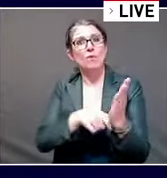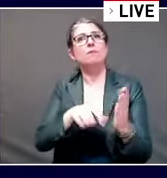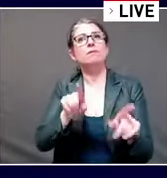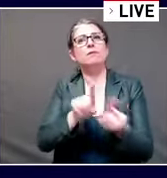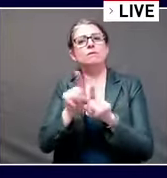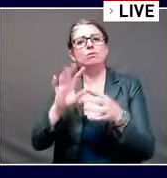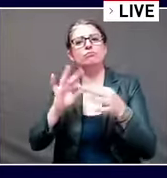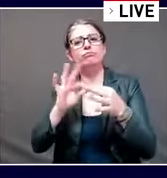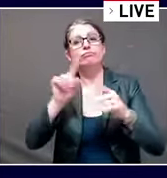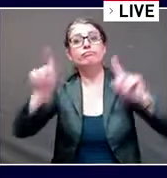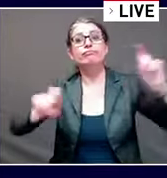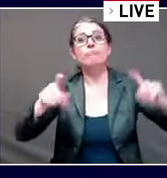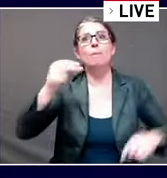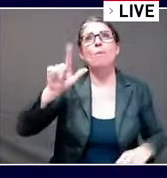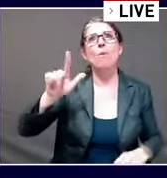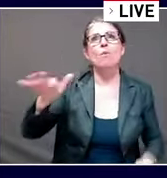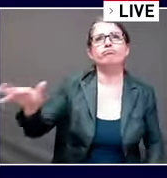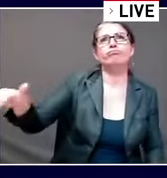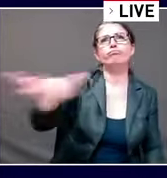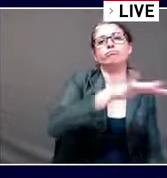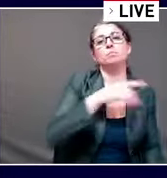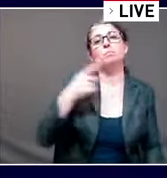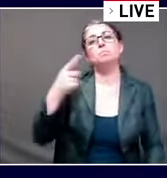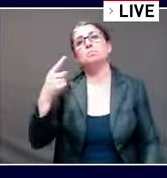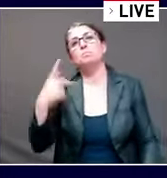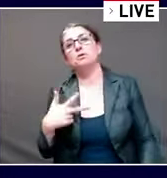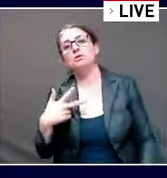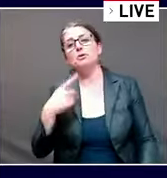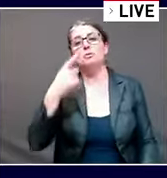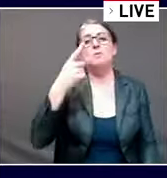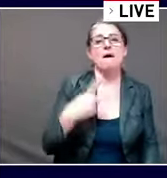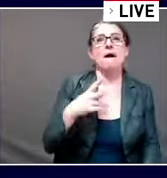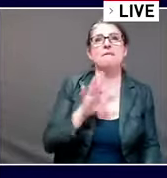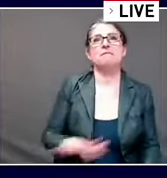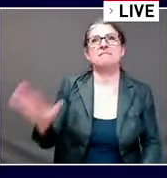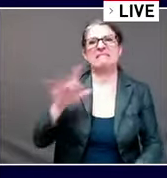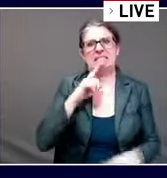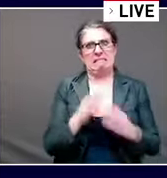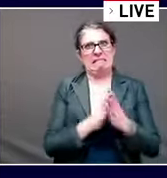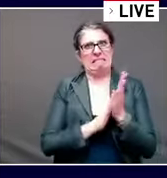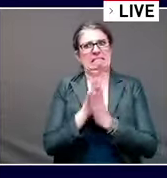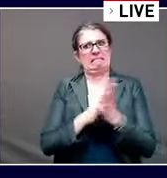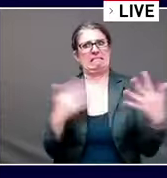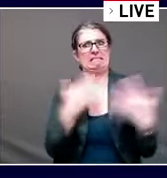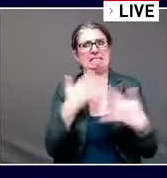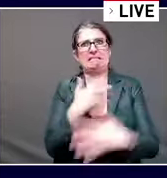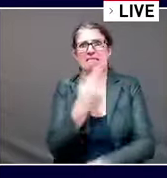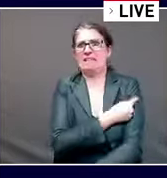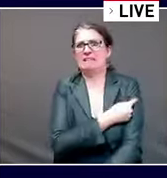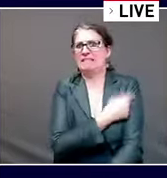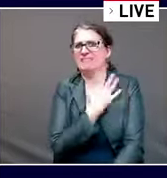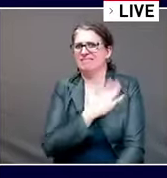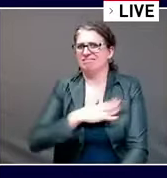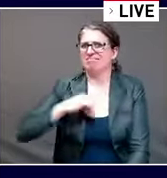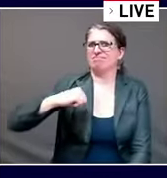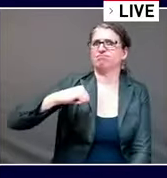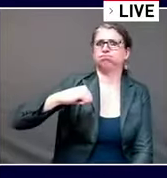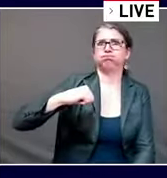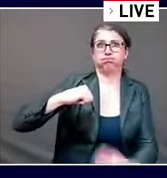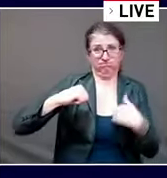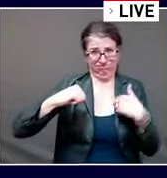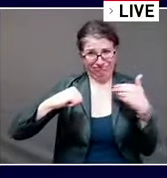wondering, how concerned are you about that type of vaccine hesitancy or even outright anti-vaccine sentiment in Maine,